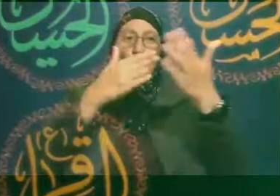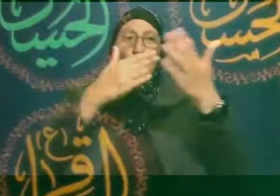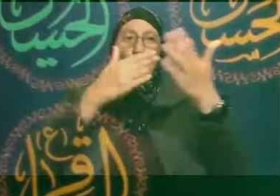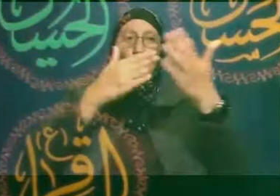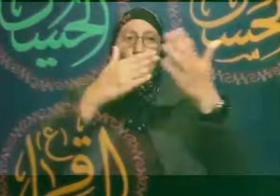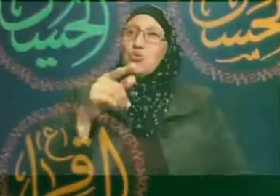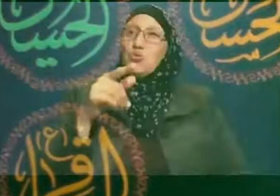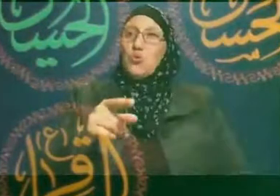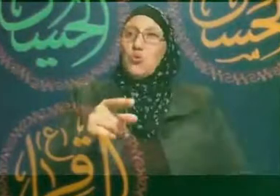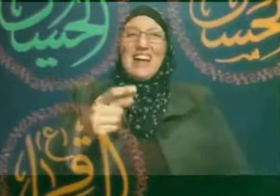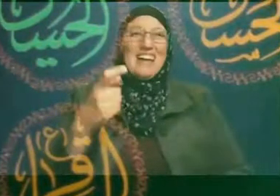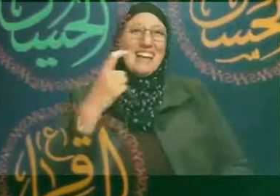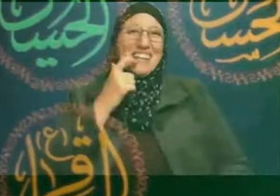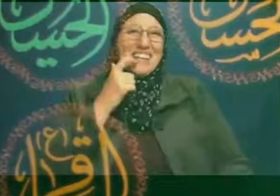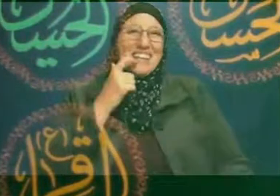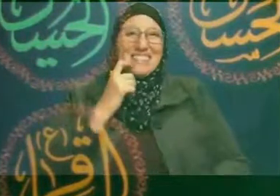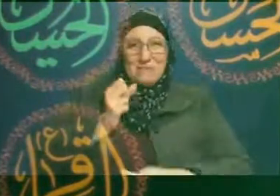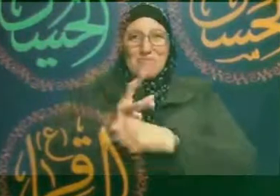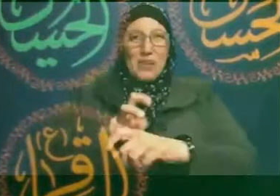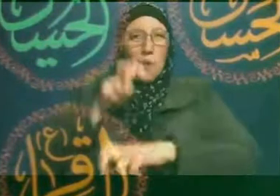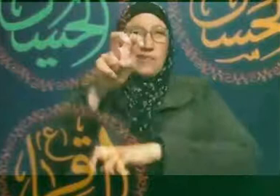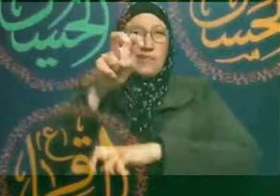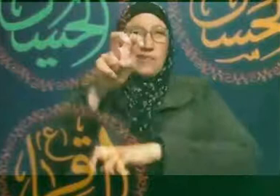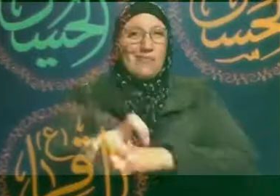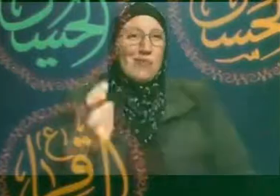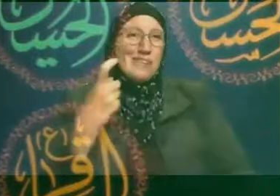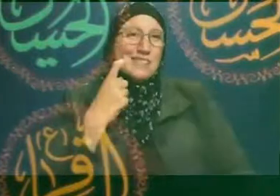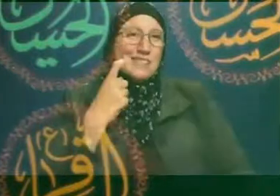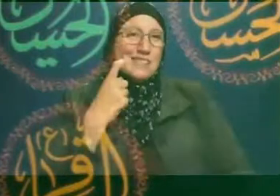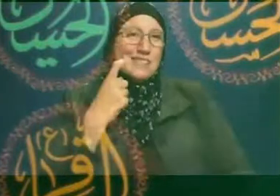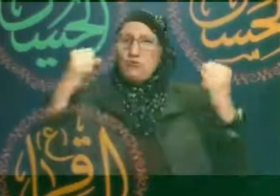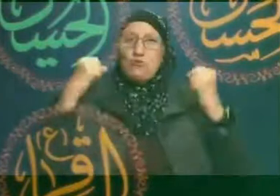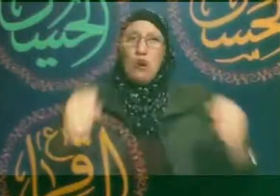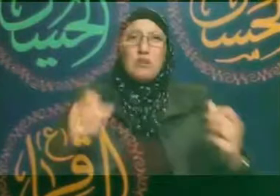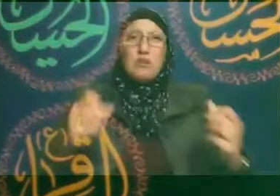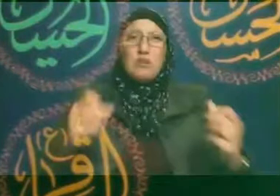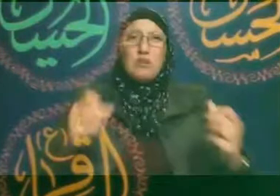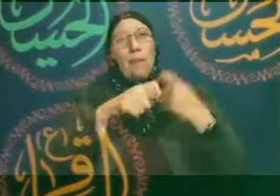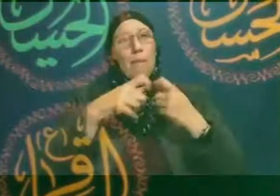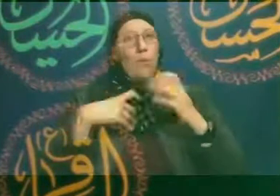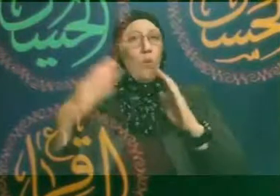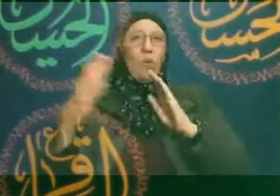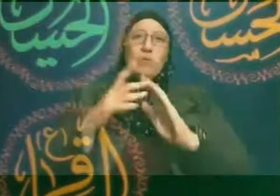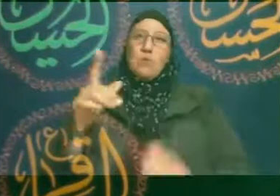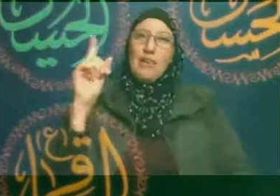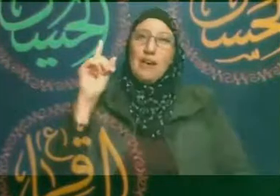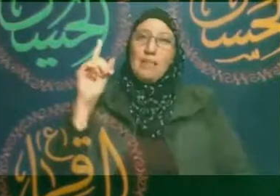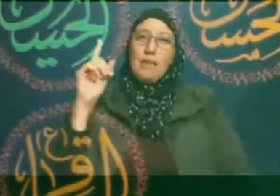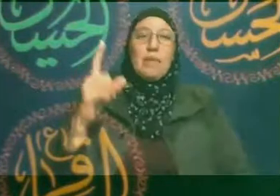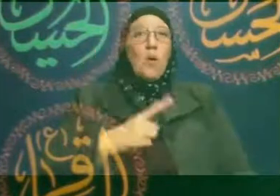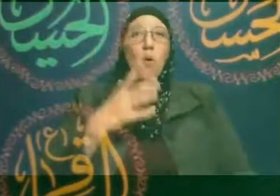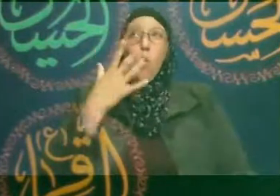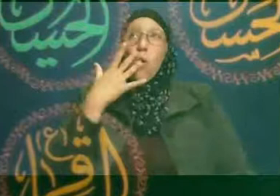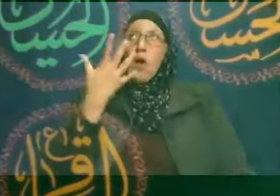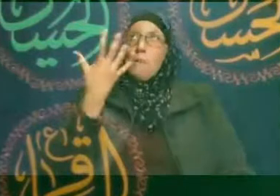shortcut, the nearest means, the strongest means, the means that once you experience it, as if you are going